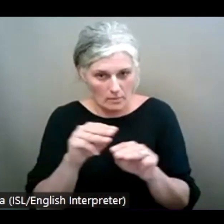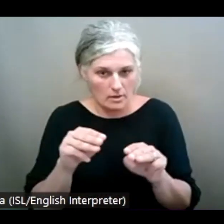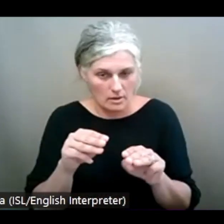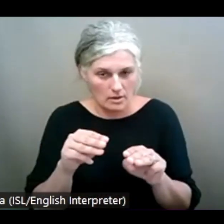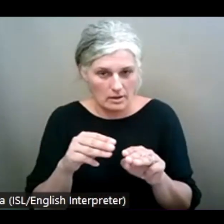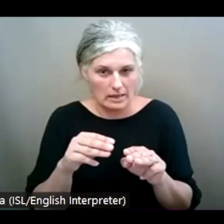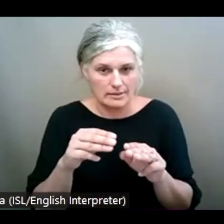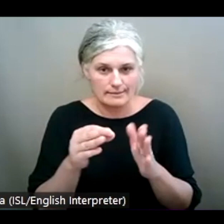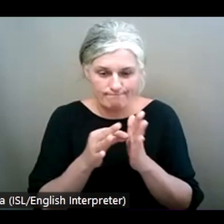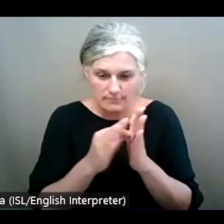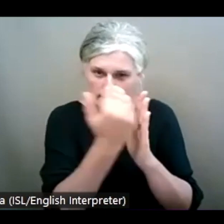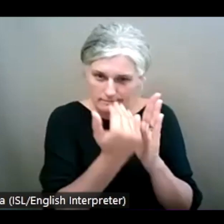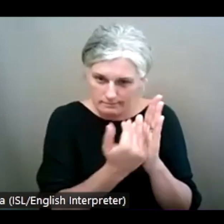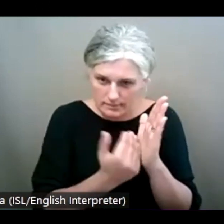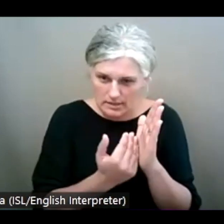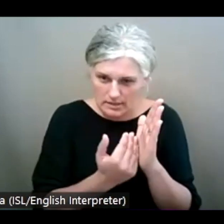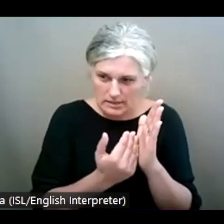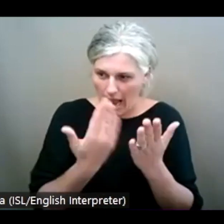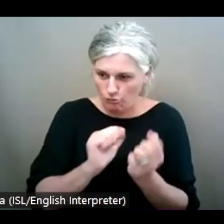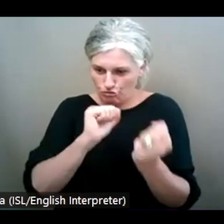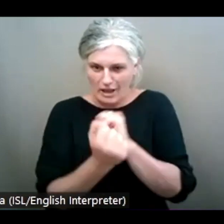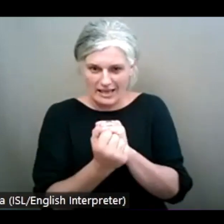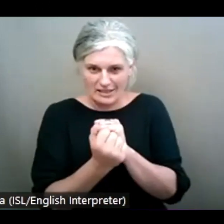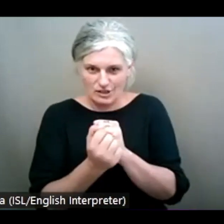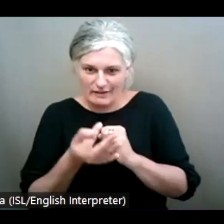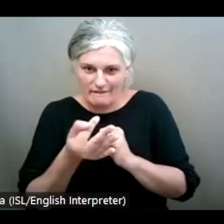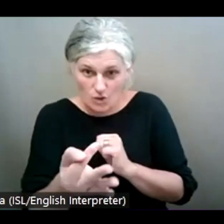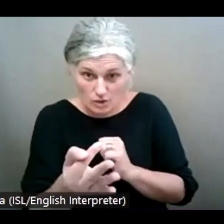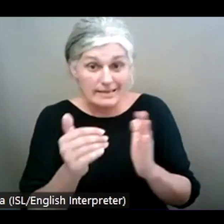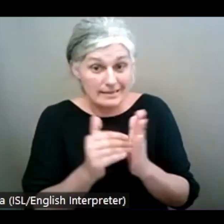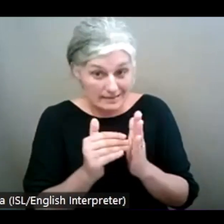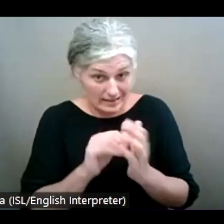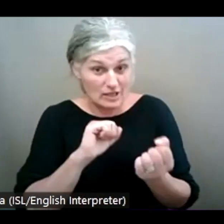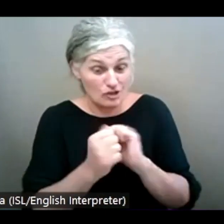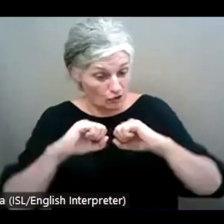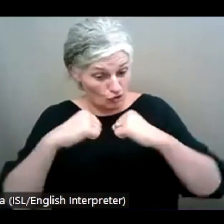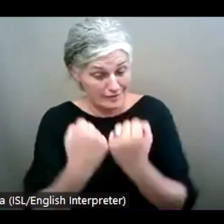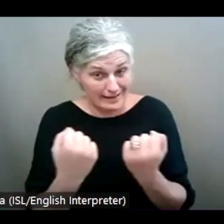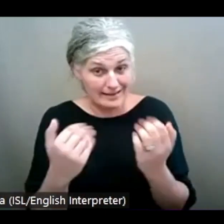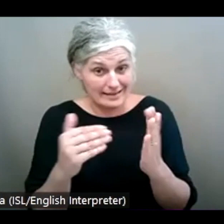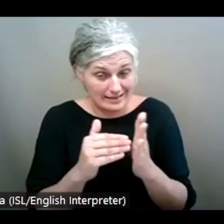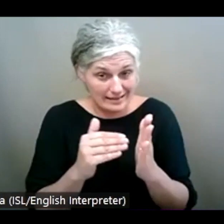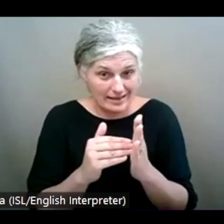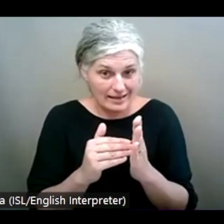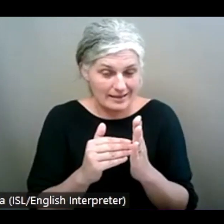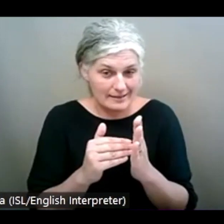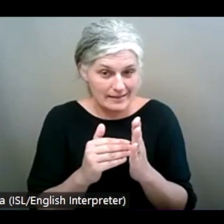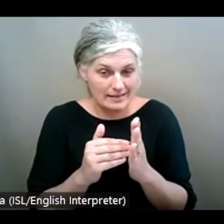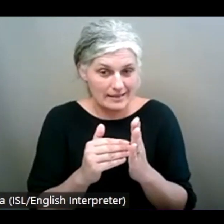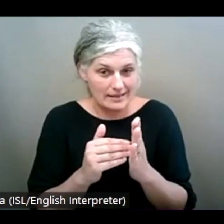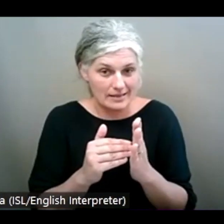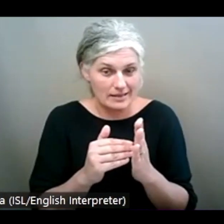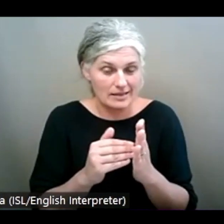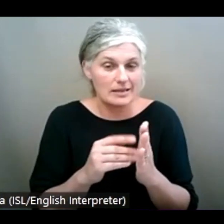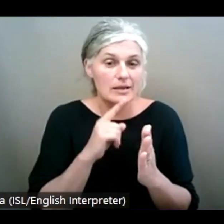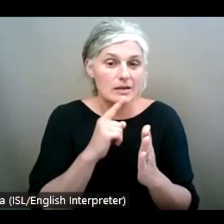for transformation and change. It does change society. So we know I had to go to a